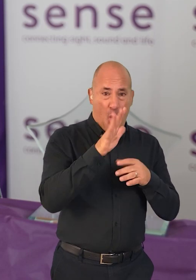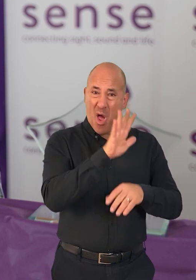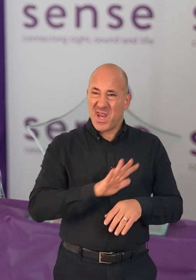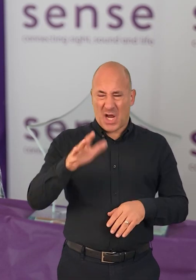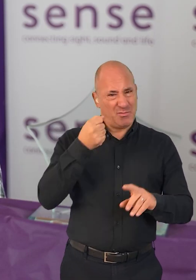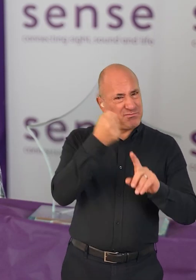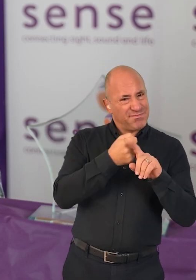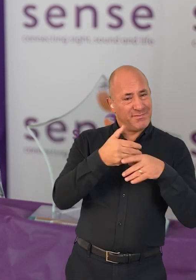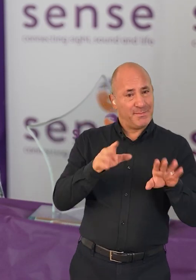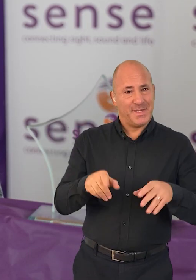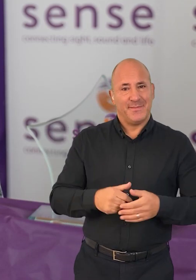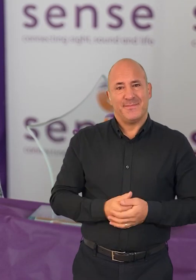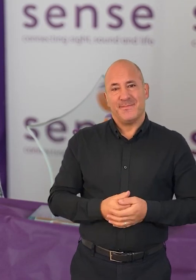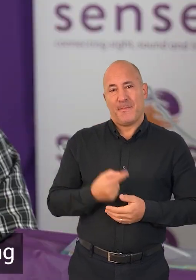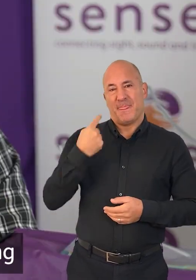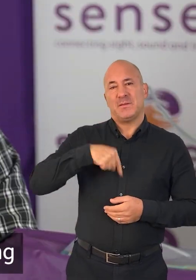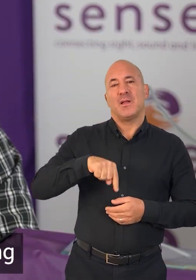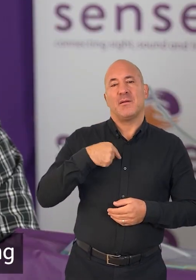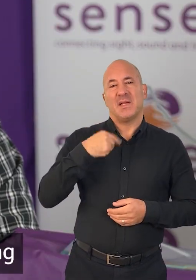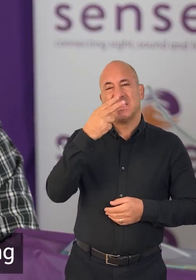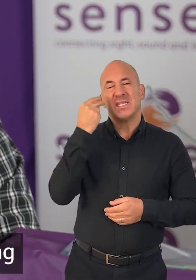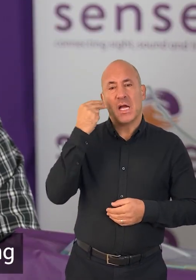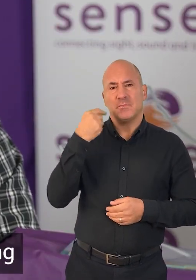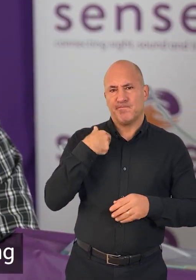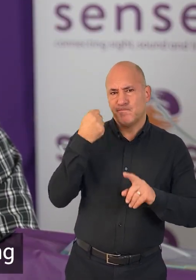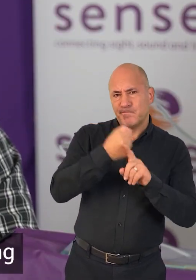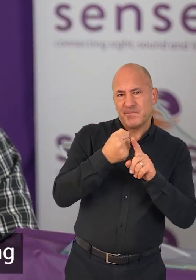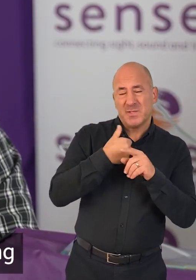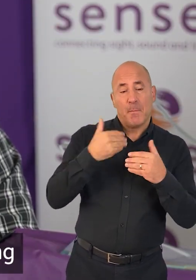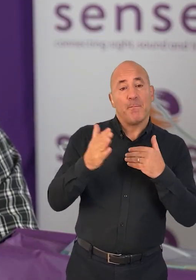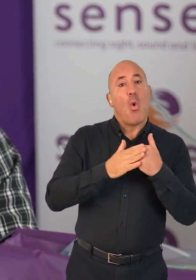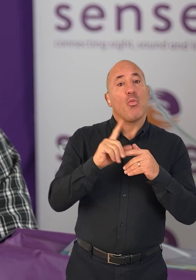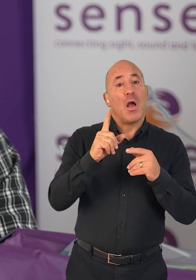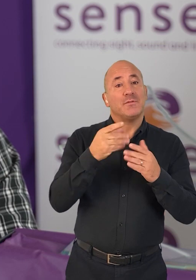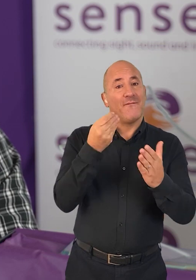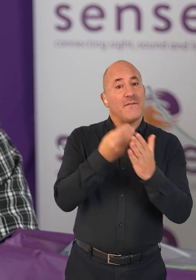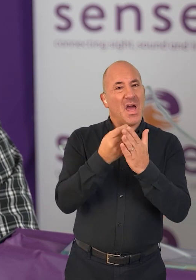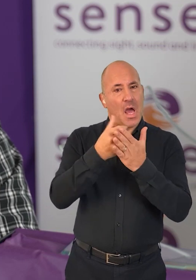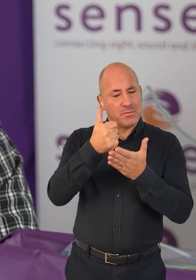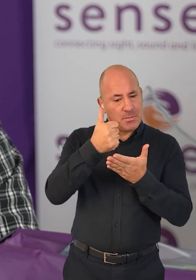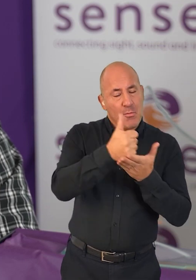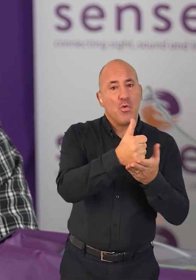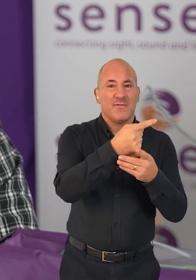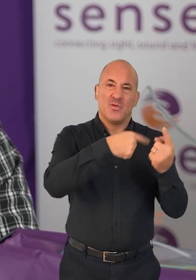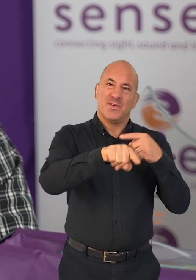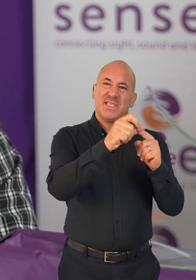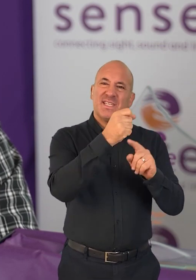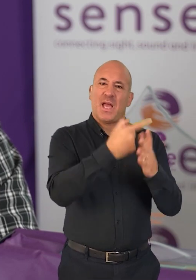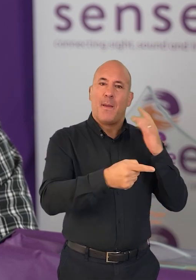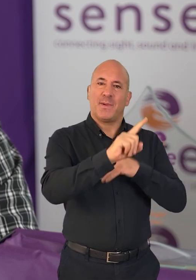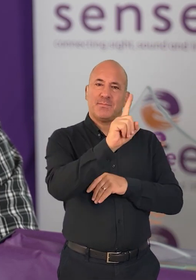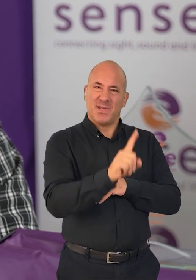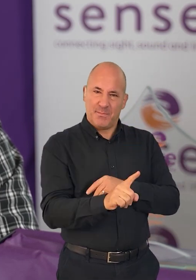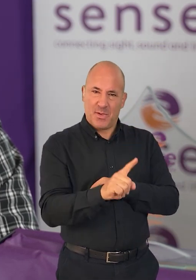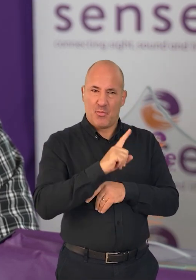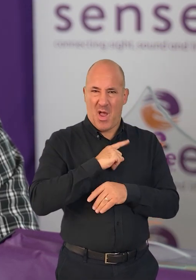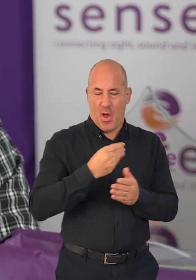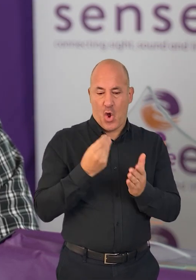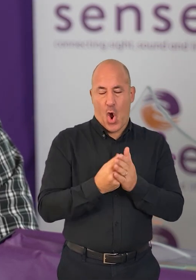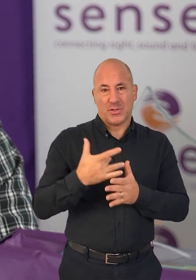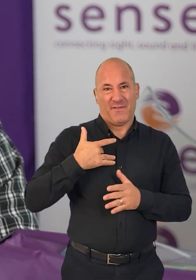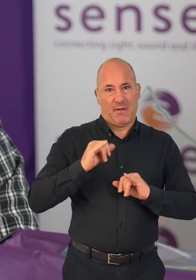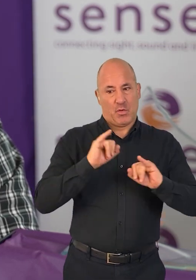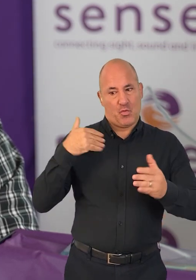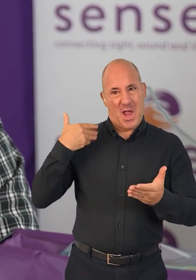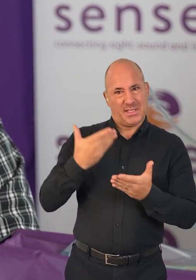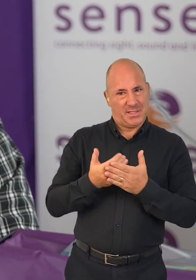at a local or national level. This year, SENSE has been campaigning for more financial support for disabled people during the